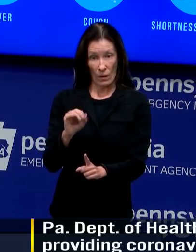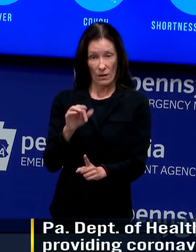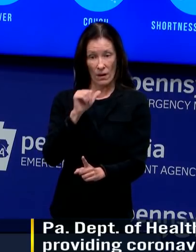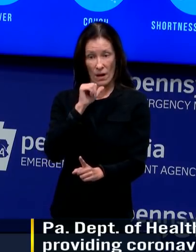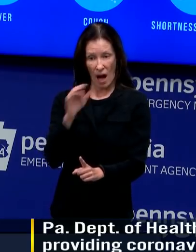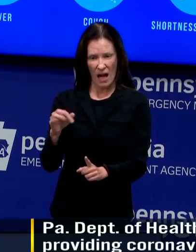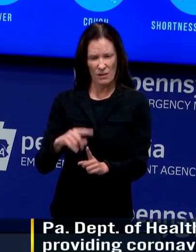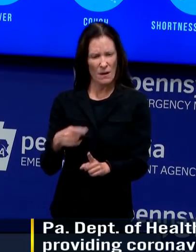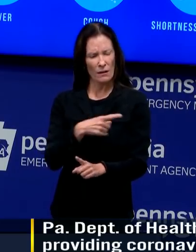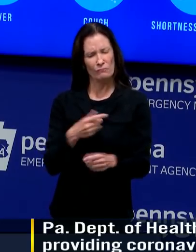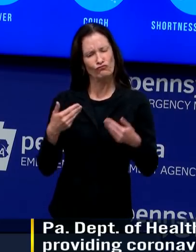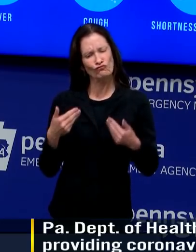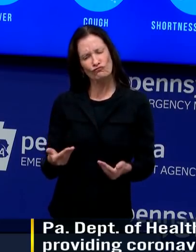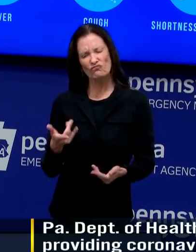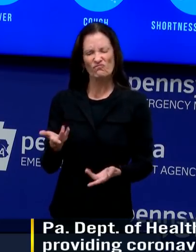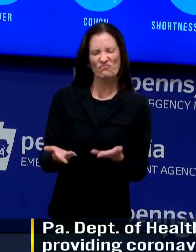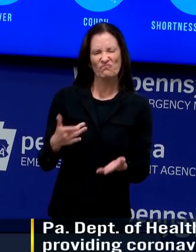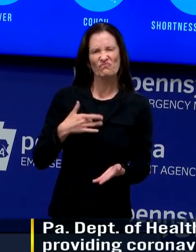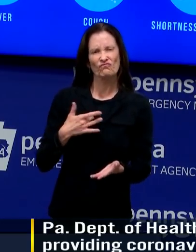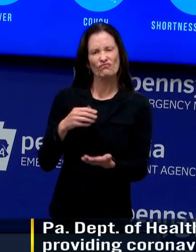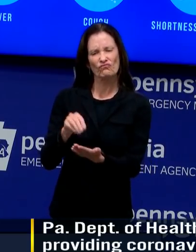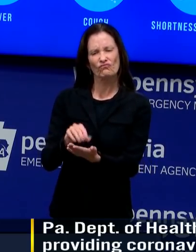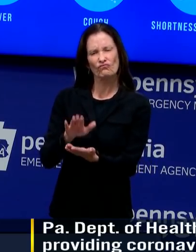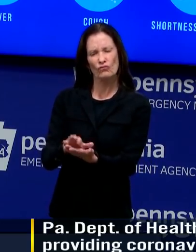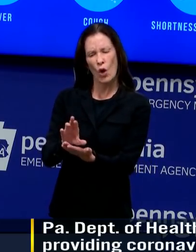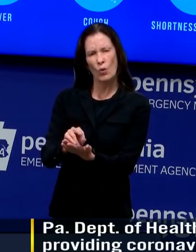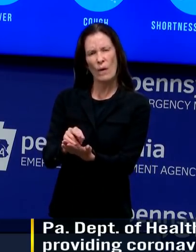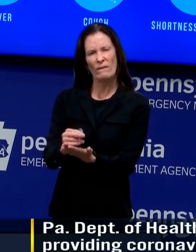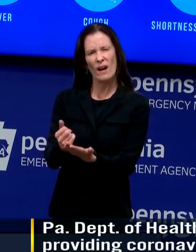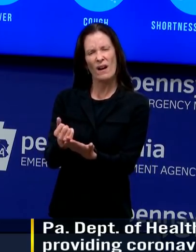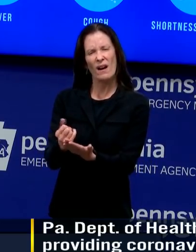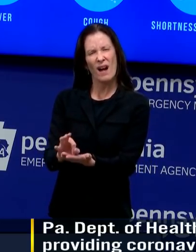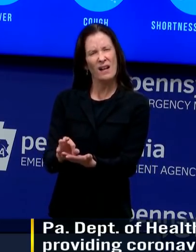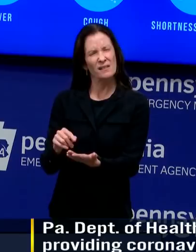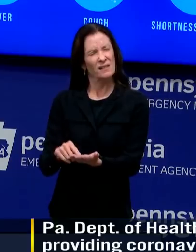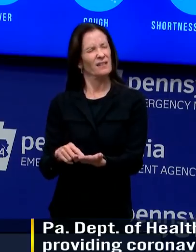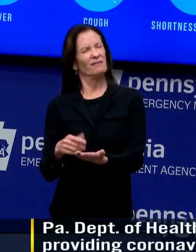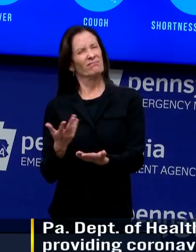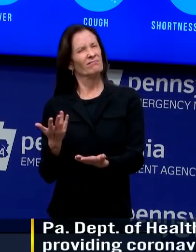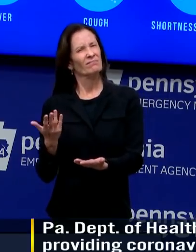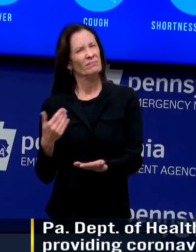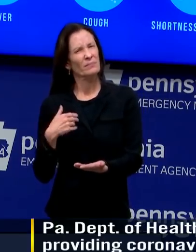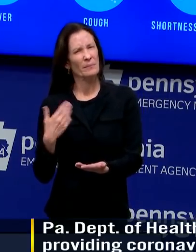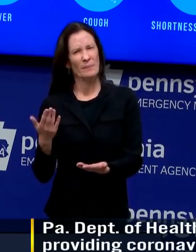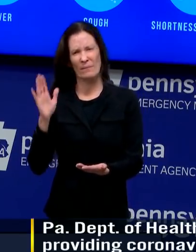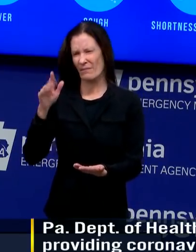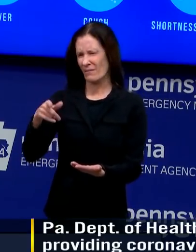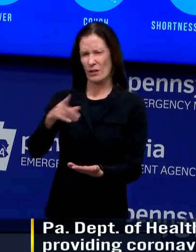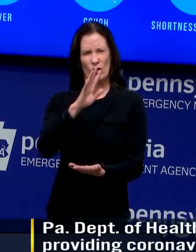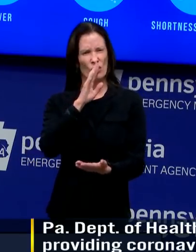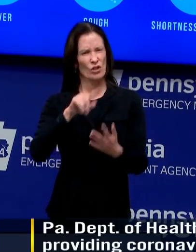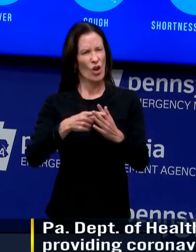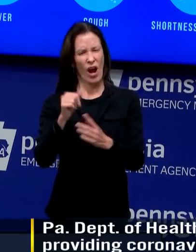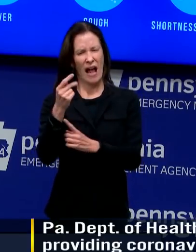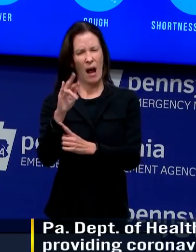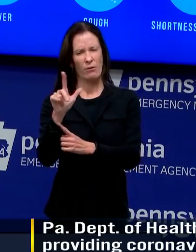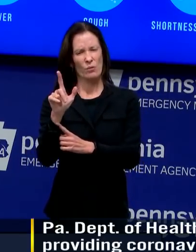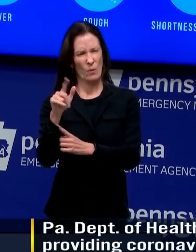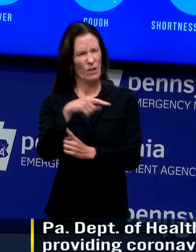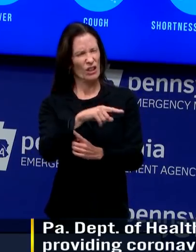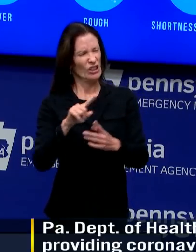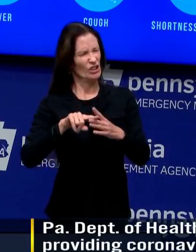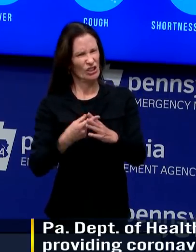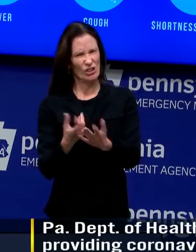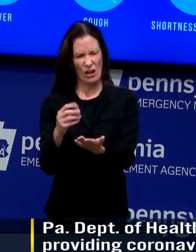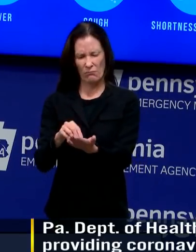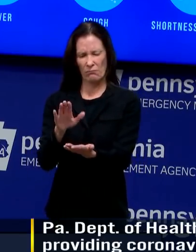probable deaths into its count? Well, and so it has taken time for us to reconcile a number of our different data sources, but